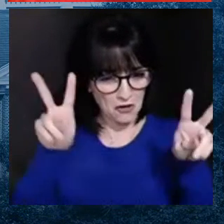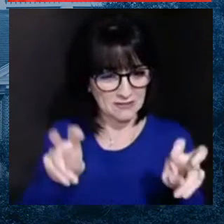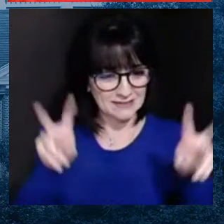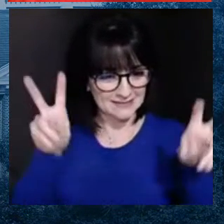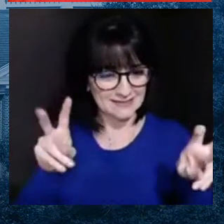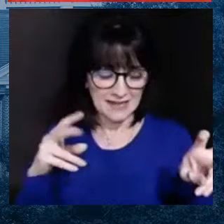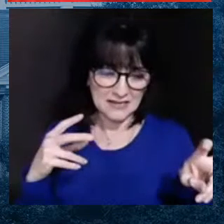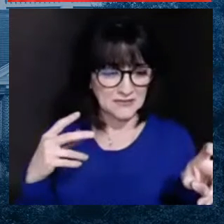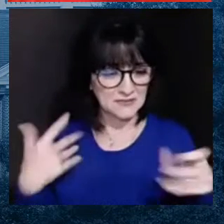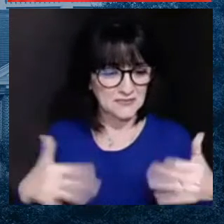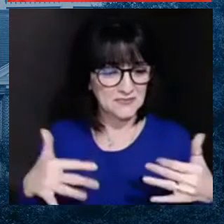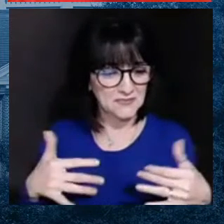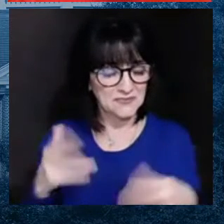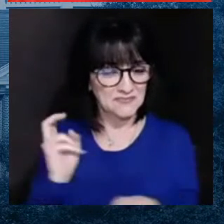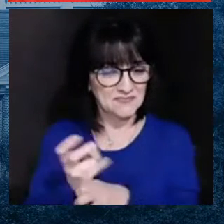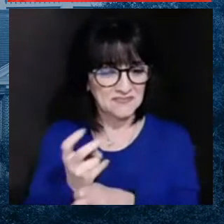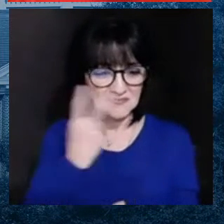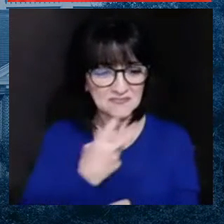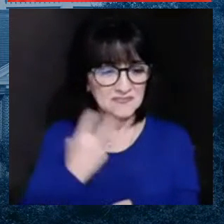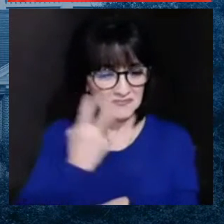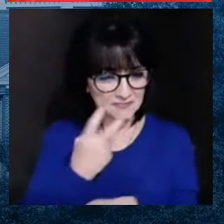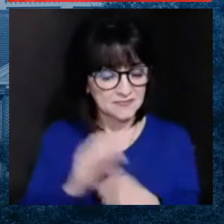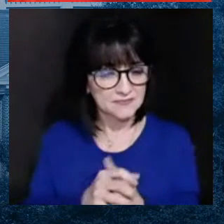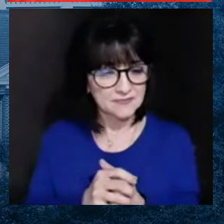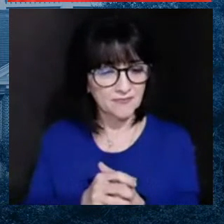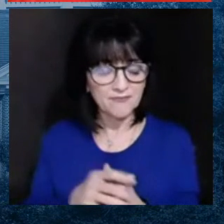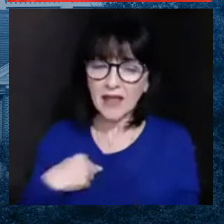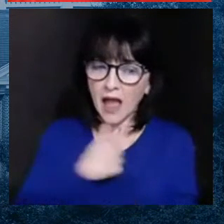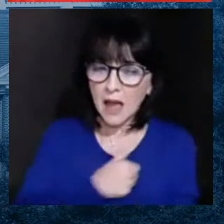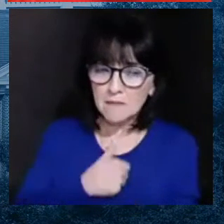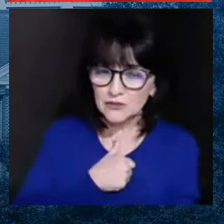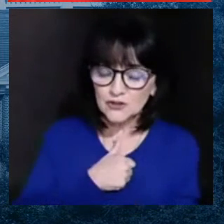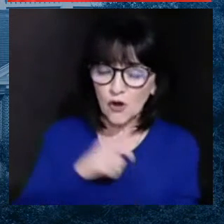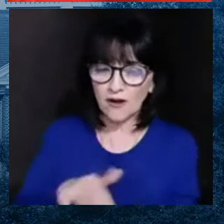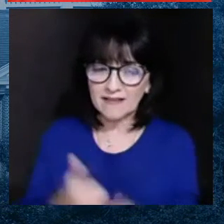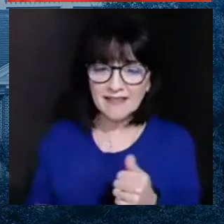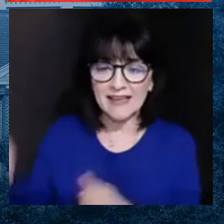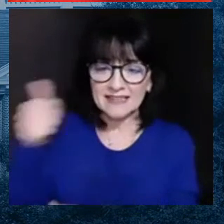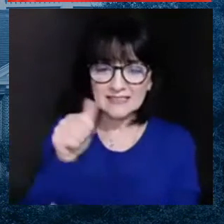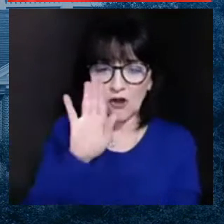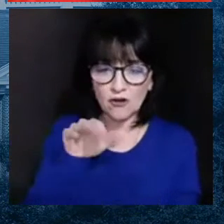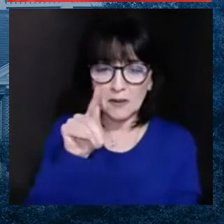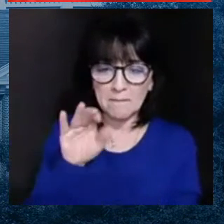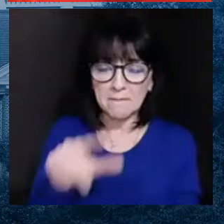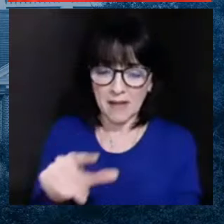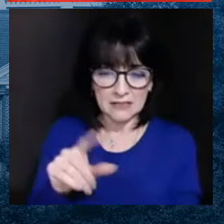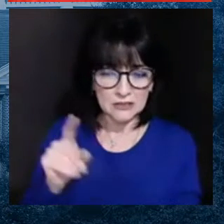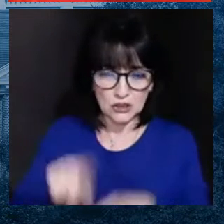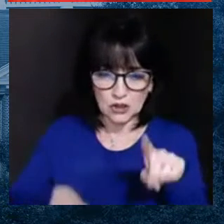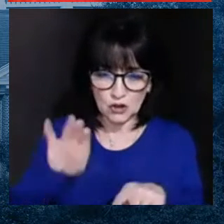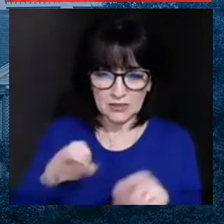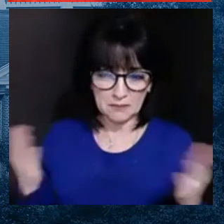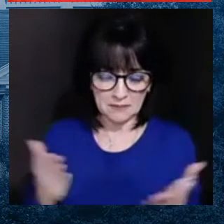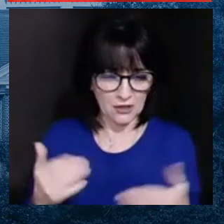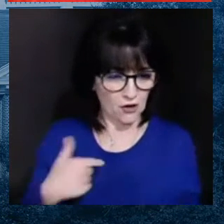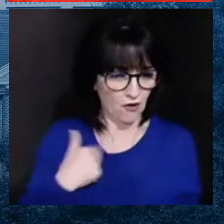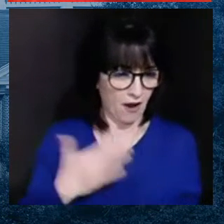Governor Carney. I'm sorry Secretary Bunting couldn't be here today. But I'm honored to represent her on her